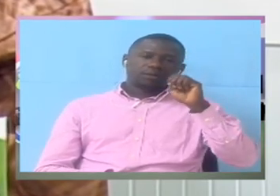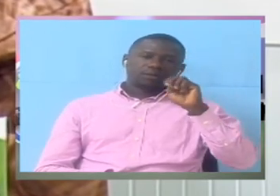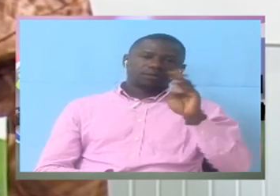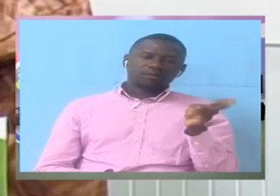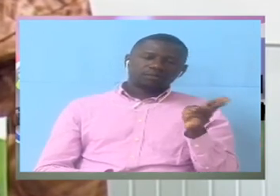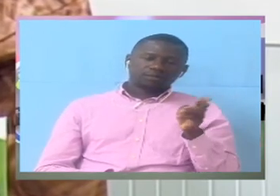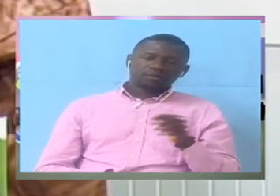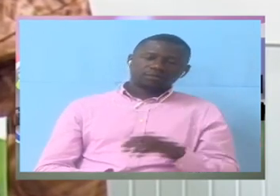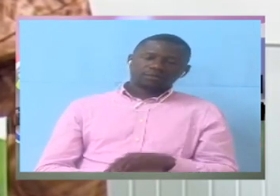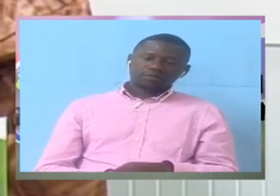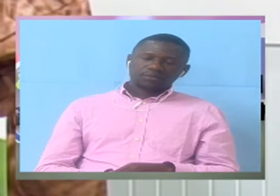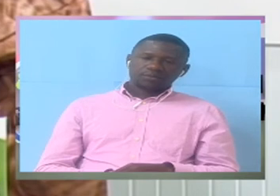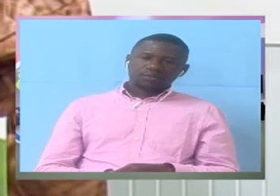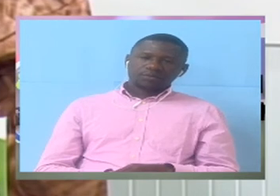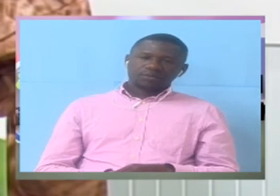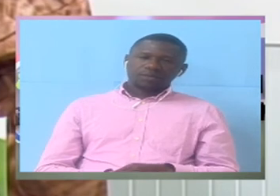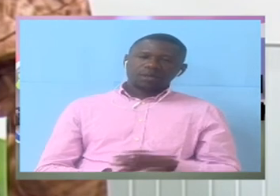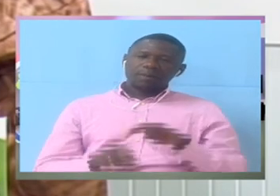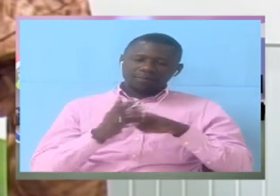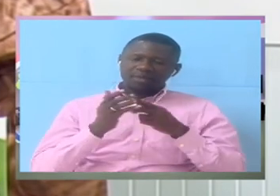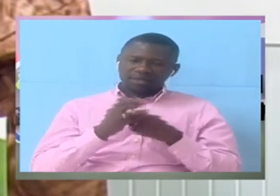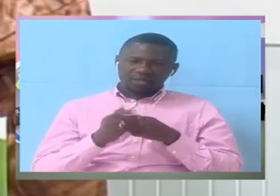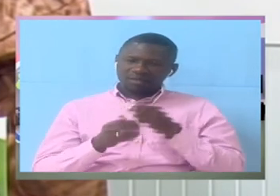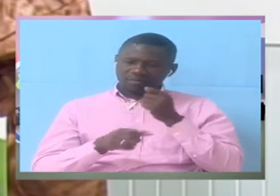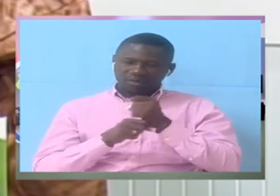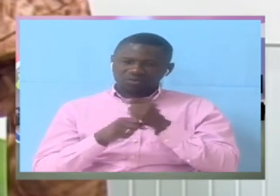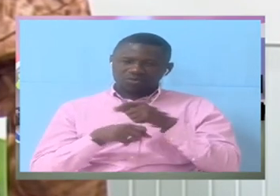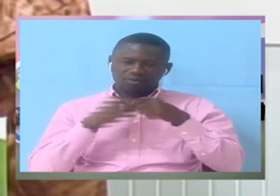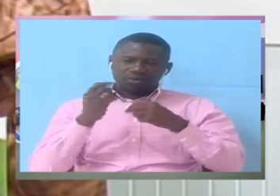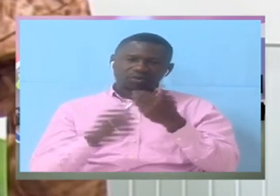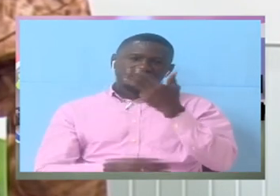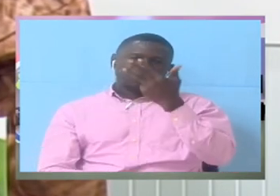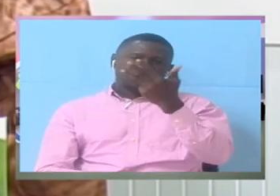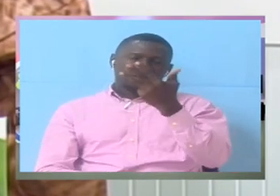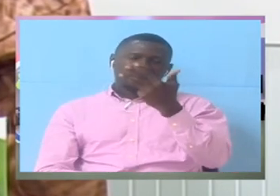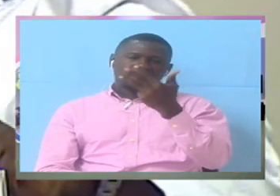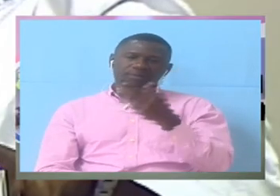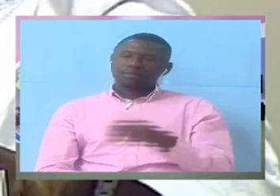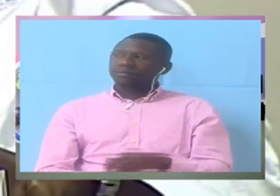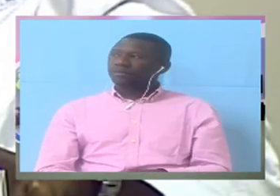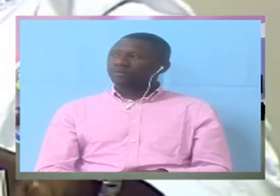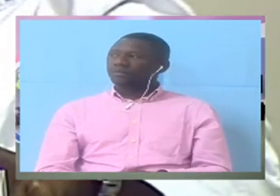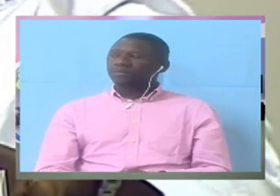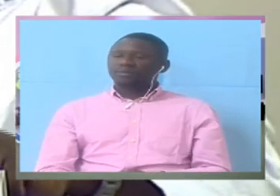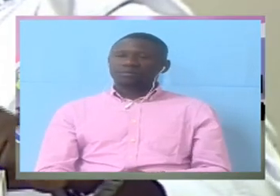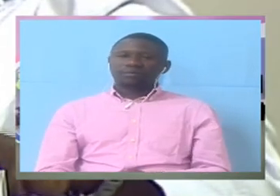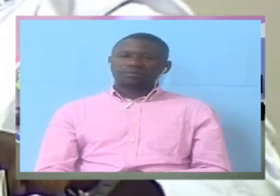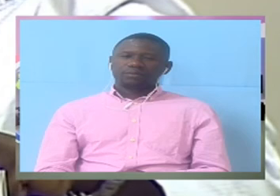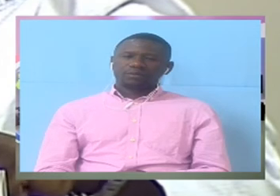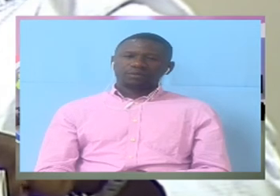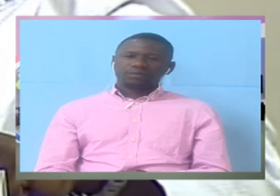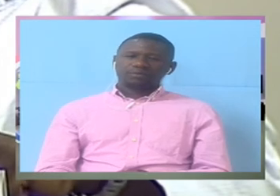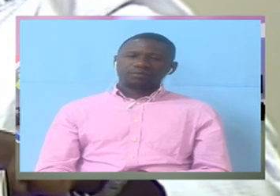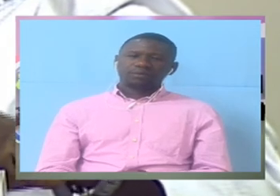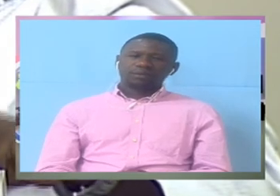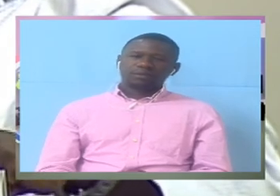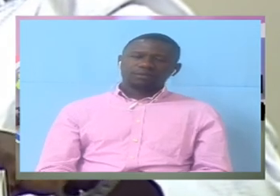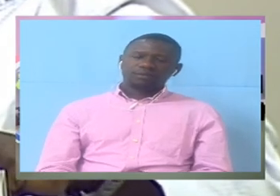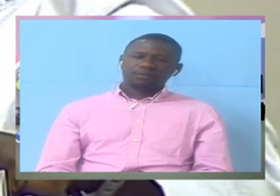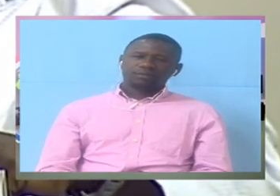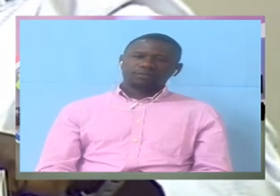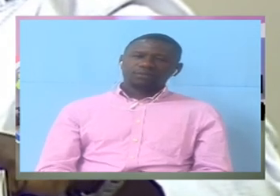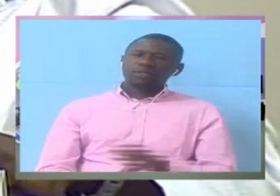Amma Isa Tovun. No. I didn't call Isa's name. Kabiru Demba. Ablai Sonko. Mbalo